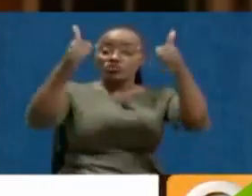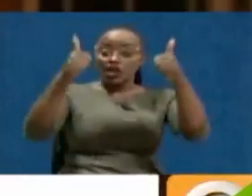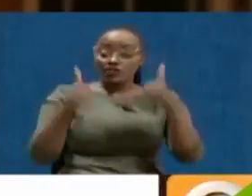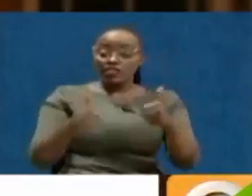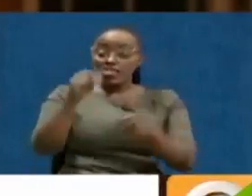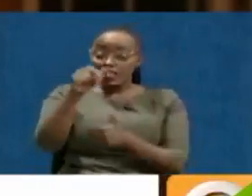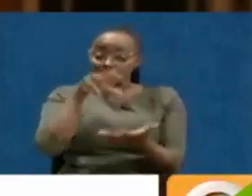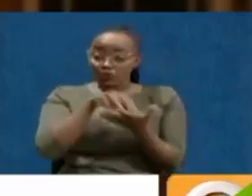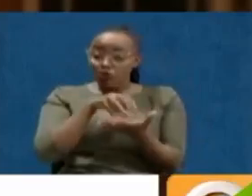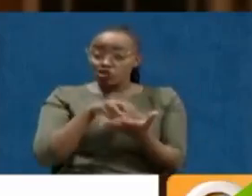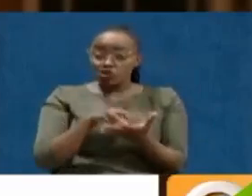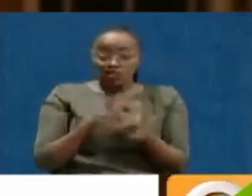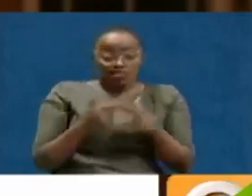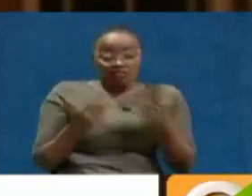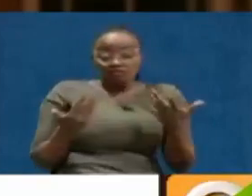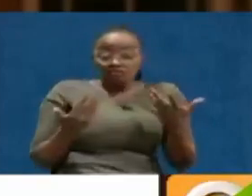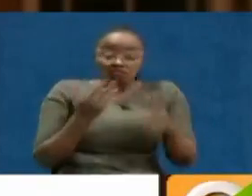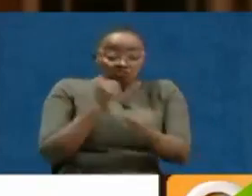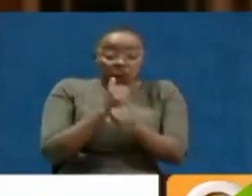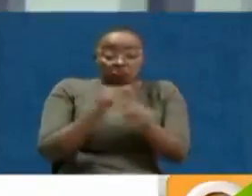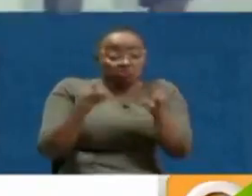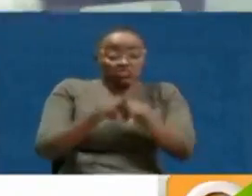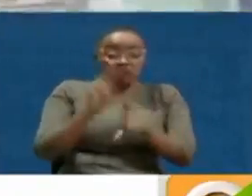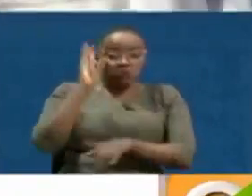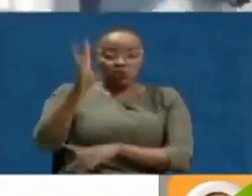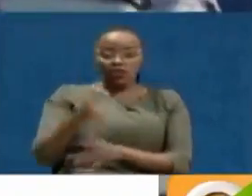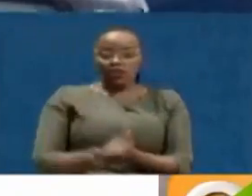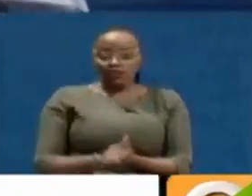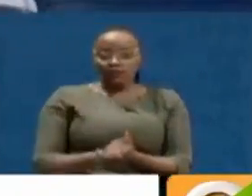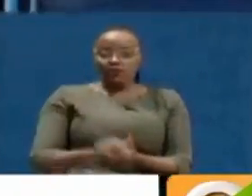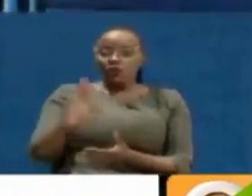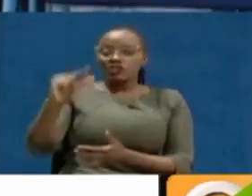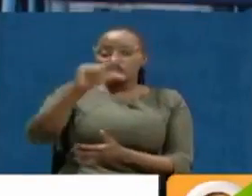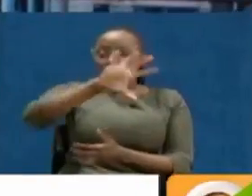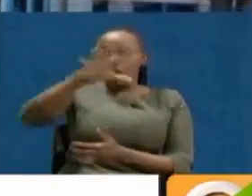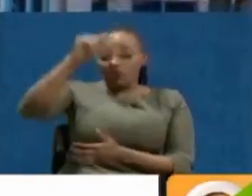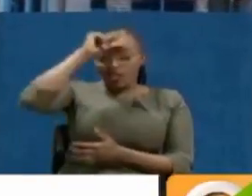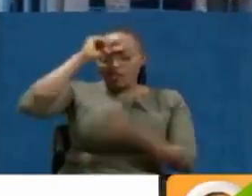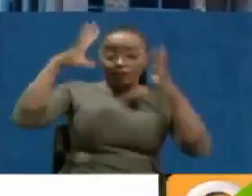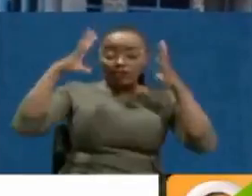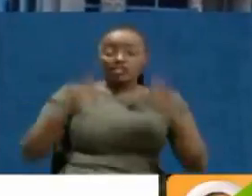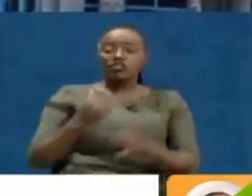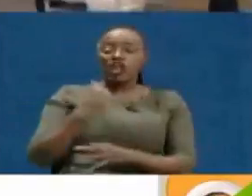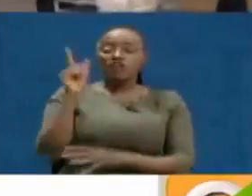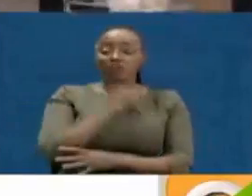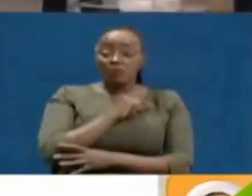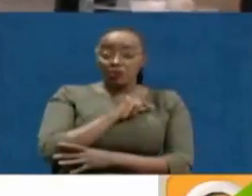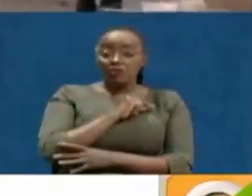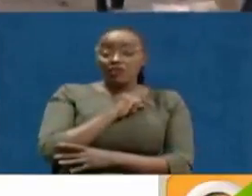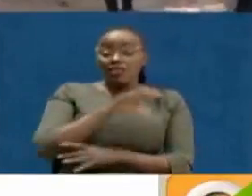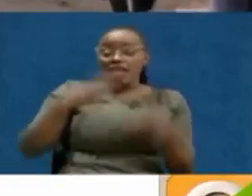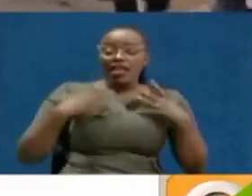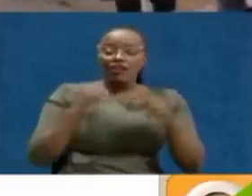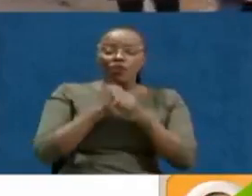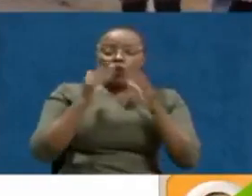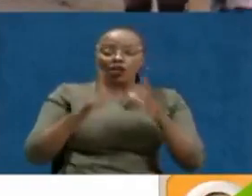advertise for those positions, we are going to do that. The Uasin Gishu County Government has made a decision that the healthcare workers who